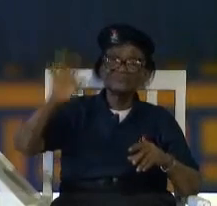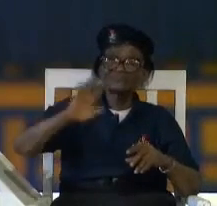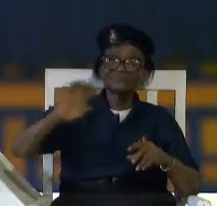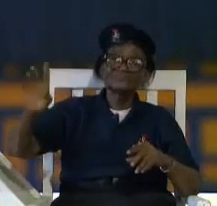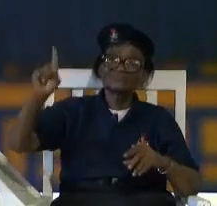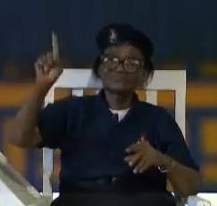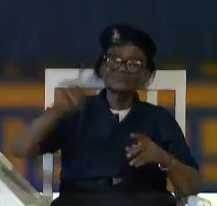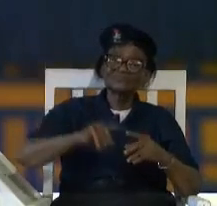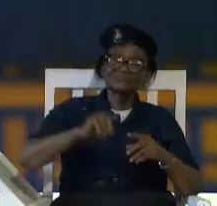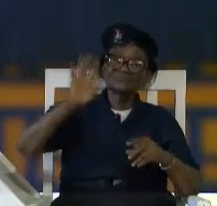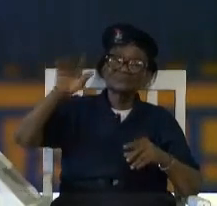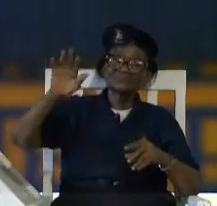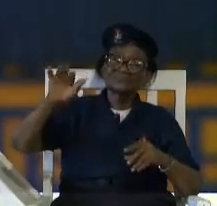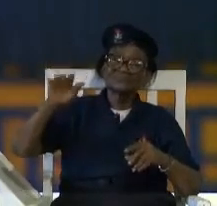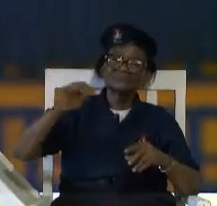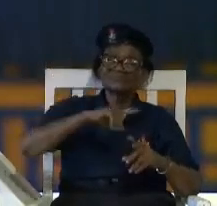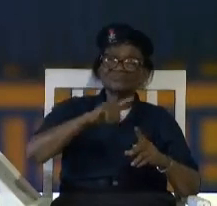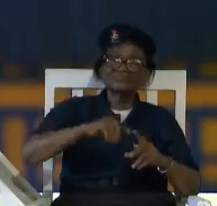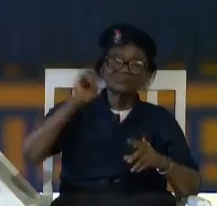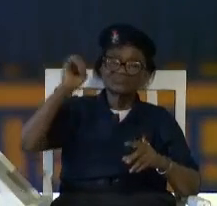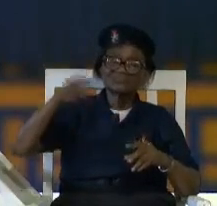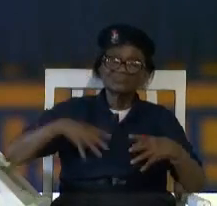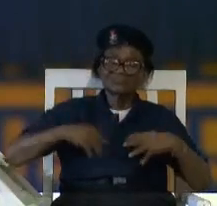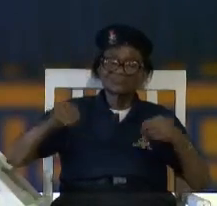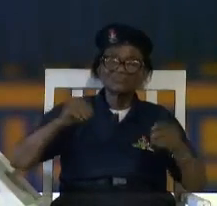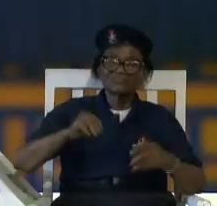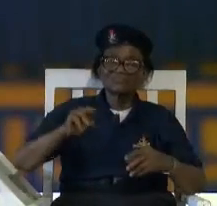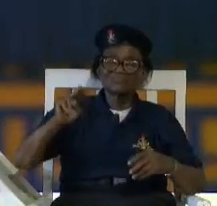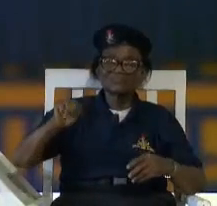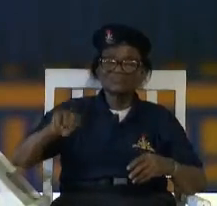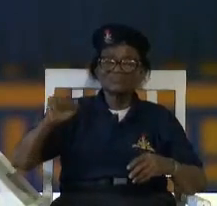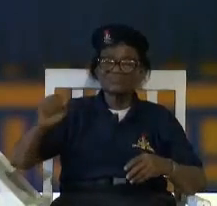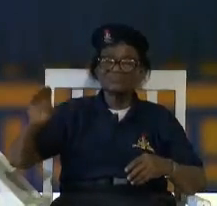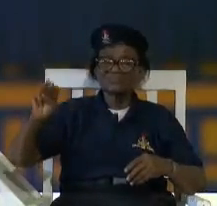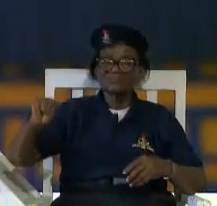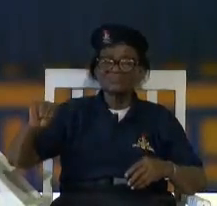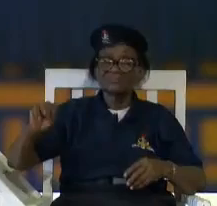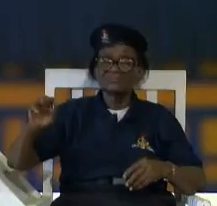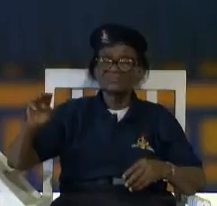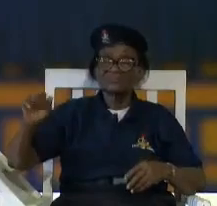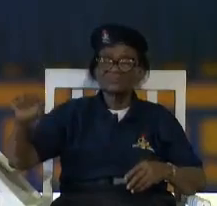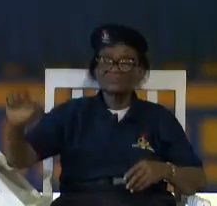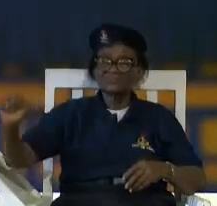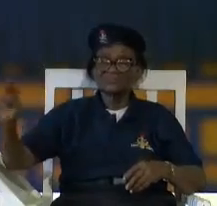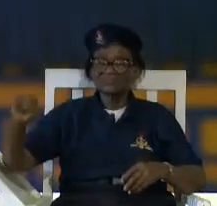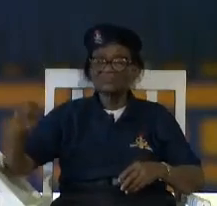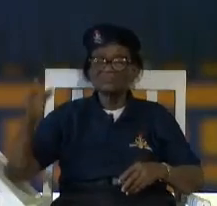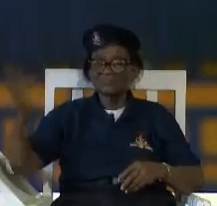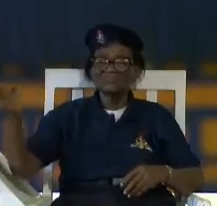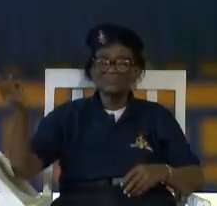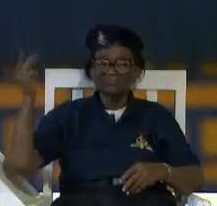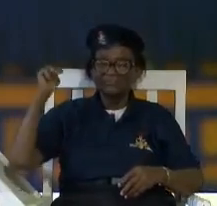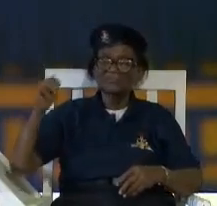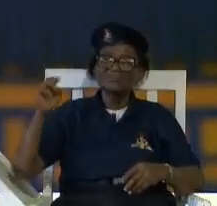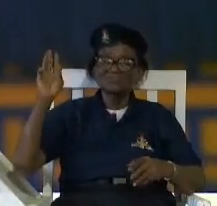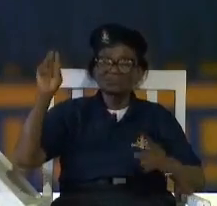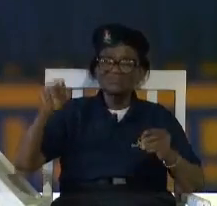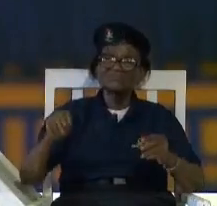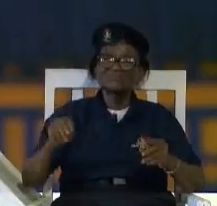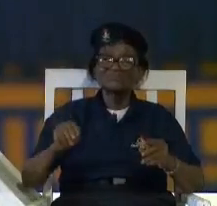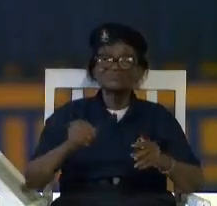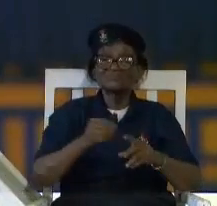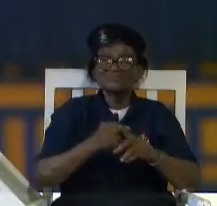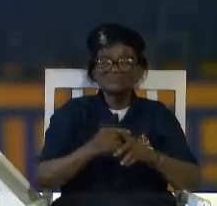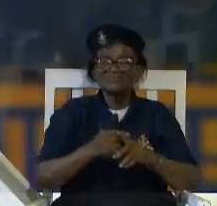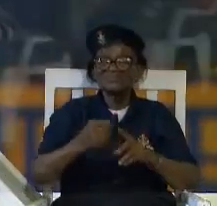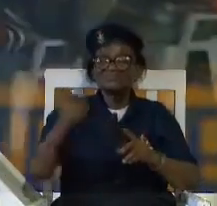2 Kings 5:1-14. When he healed Naaman, there were no scars left.